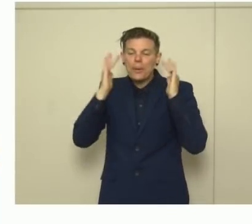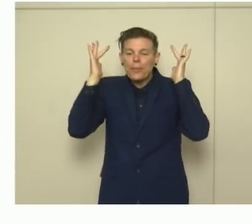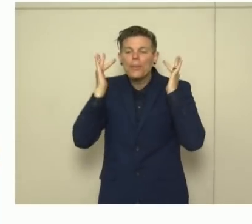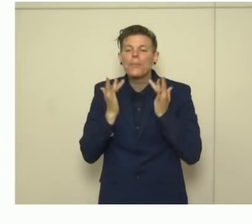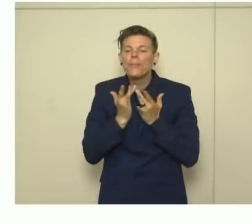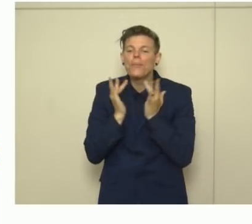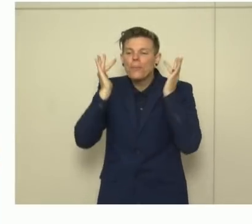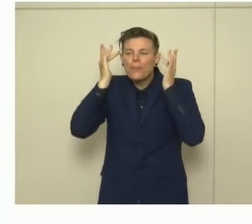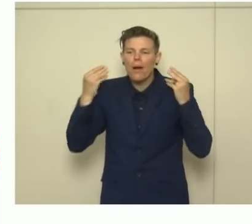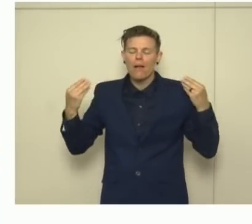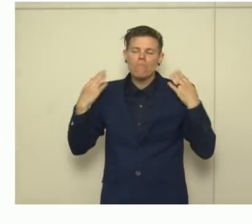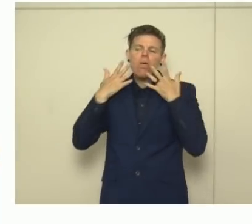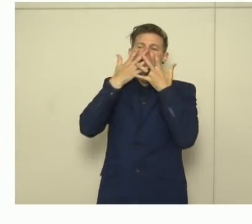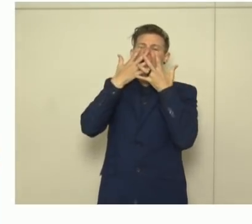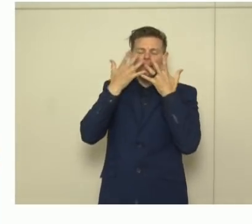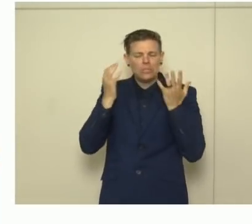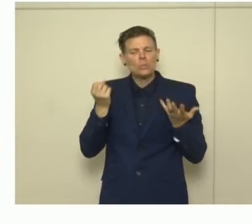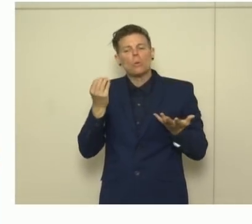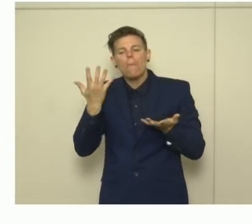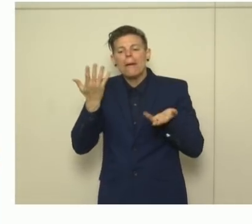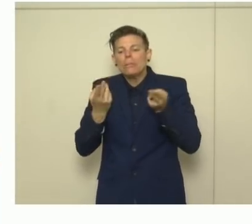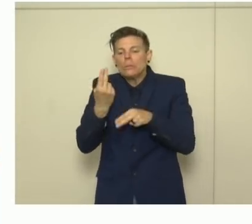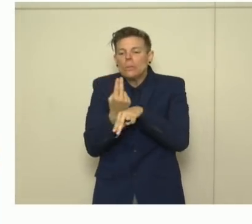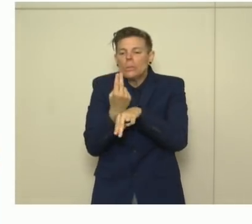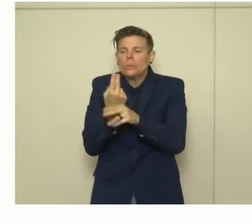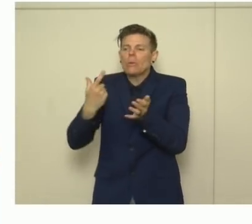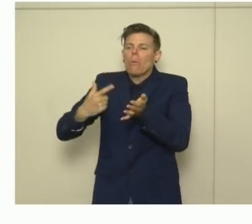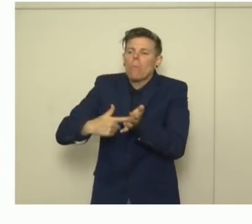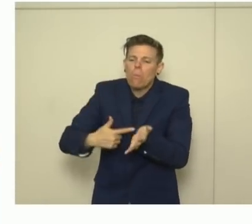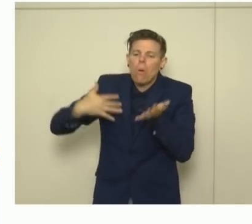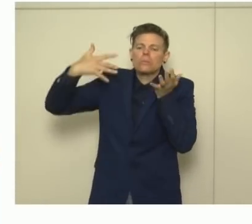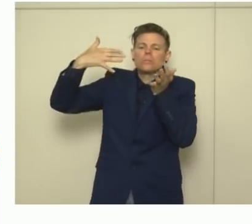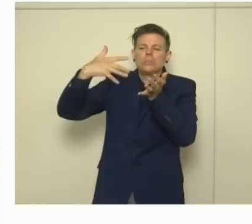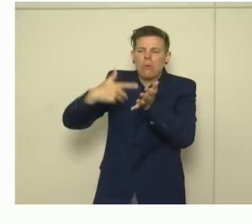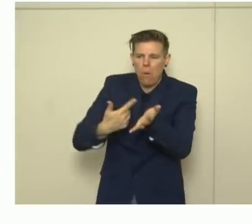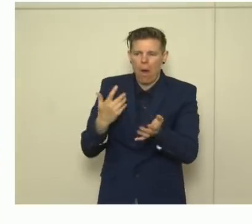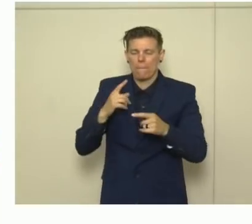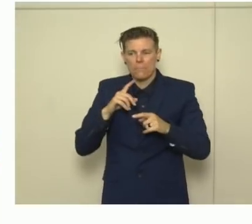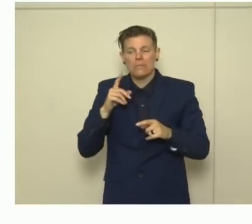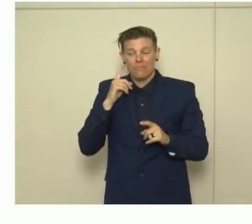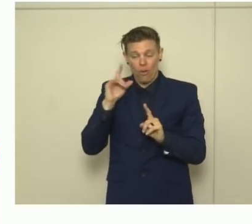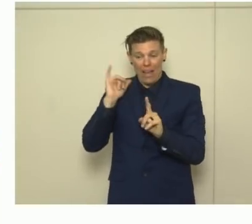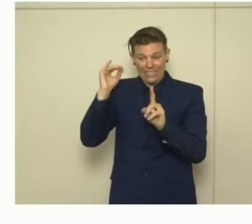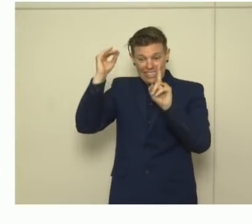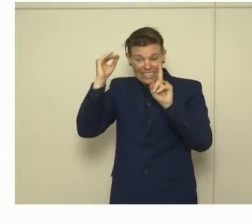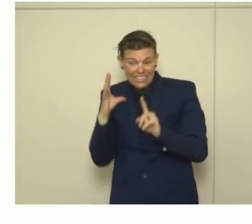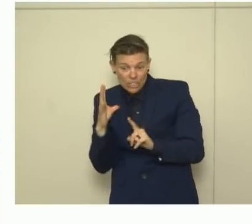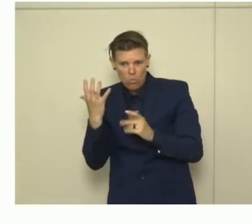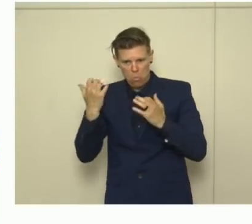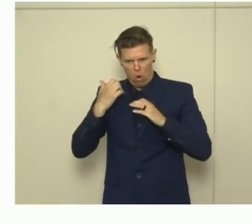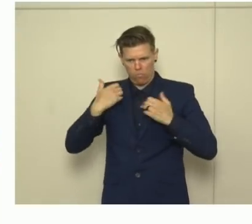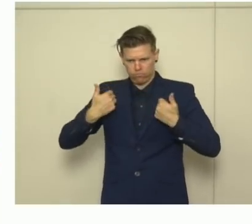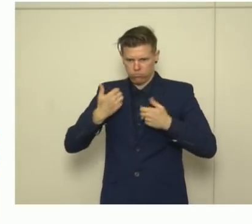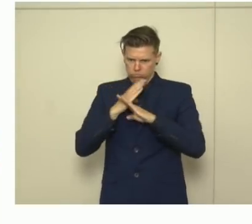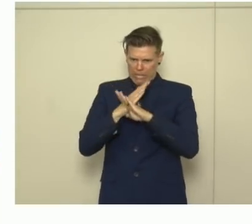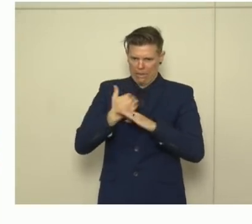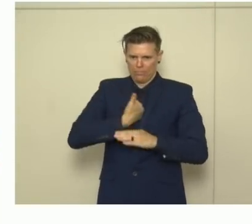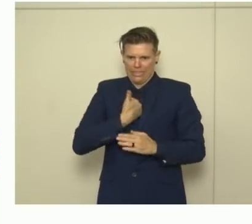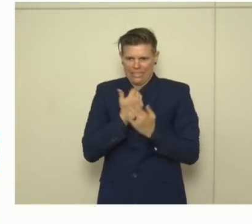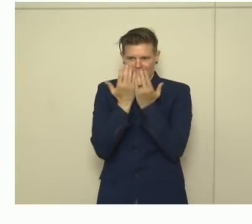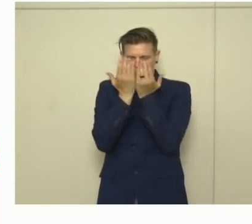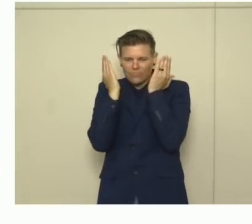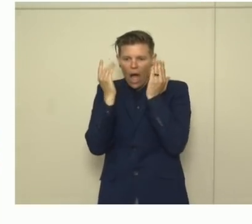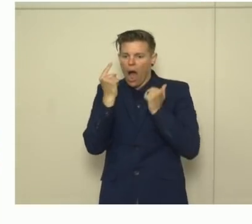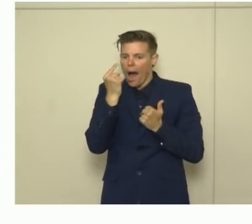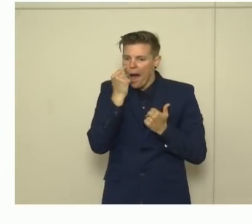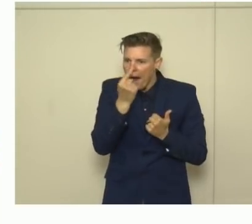very rare situations. So teachers who want to protect themselves and protect their eyes, and that's the main idea of face shields, is